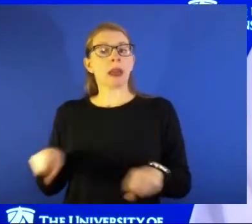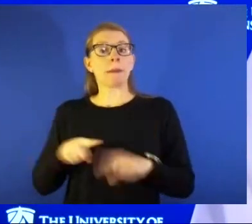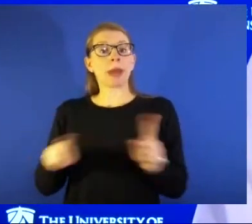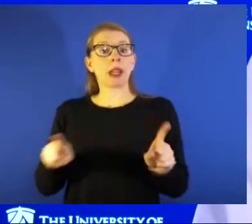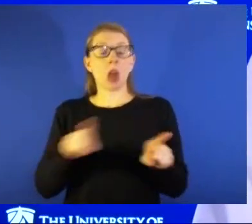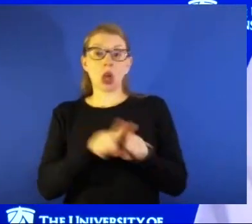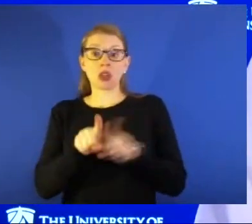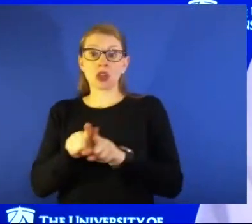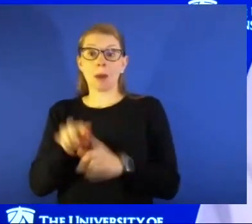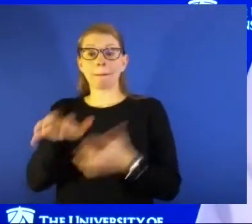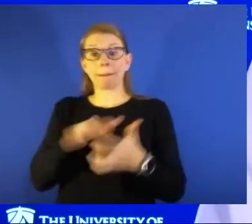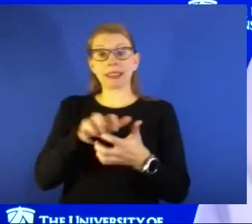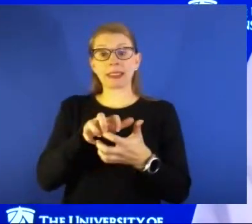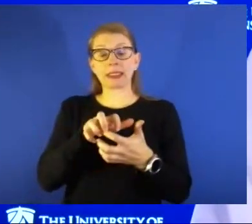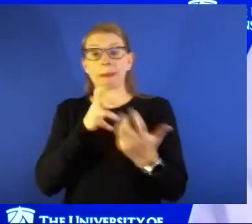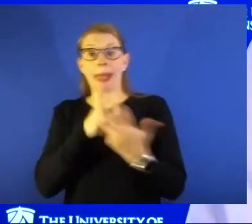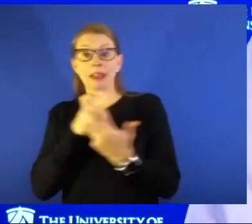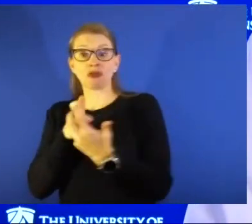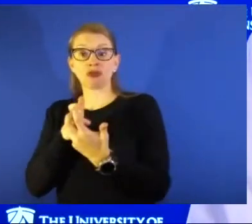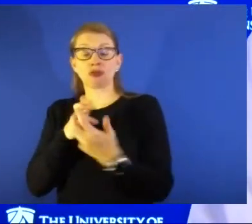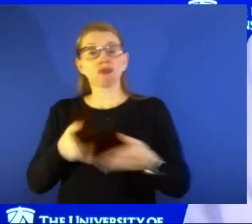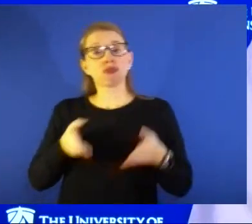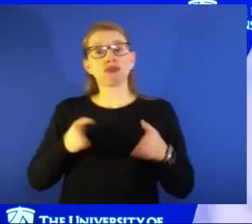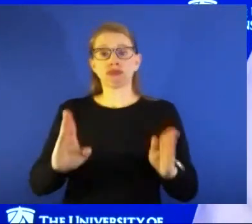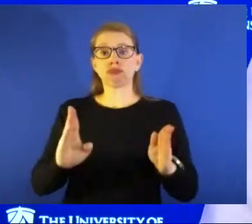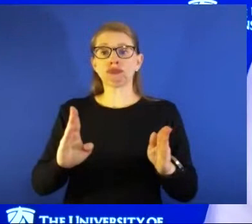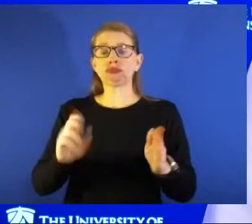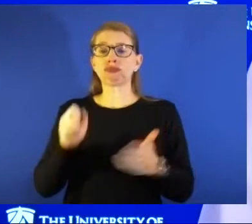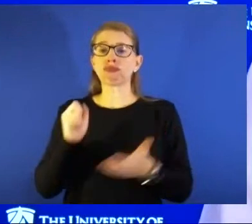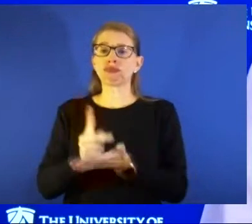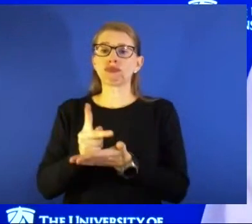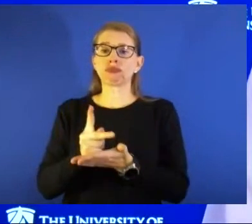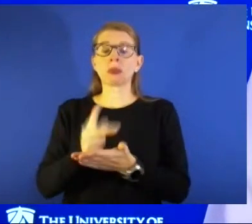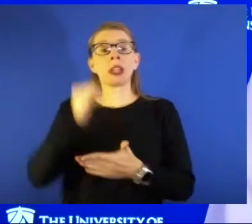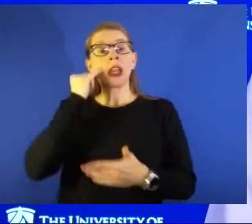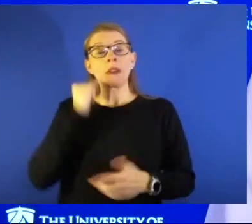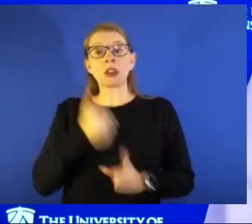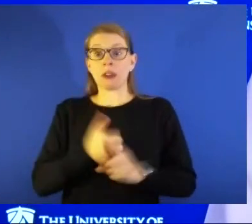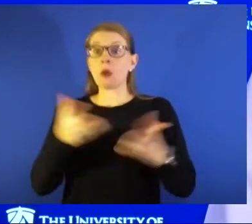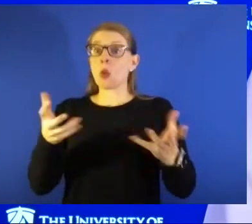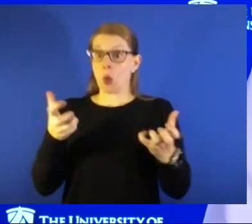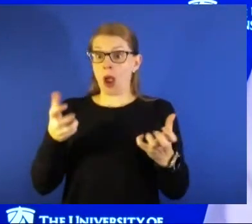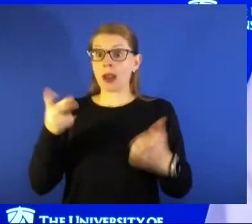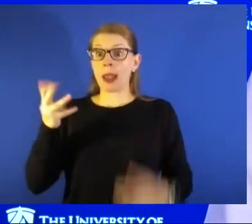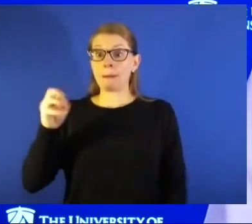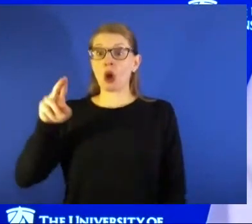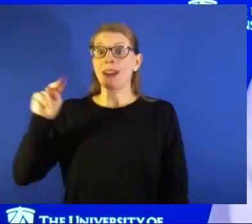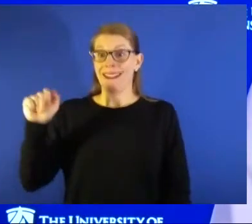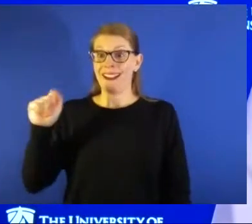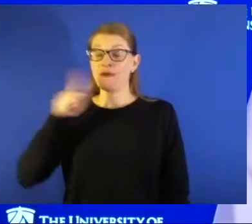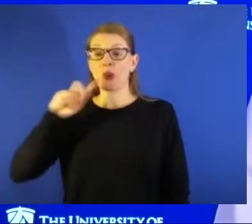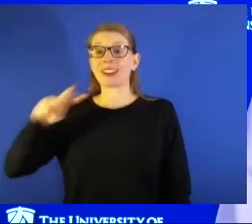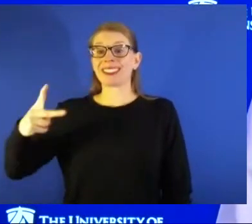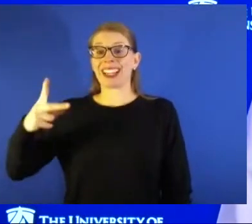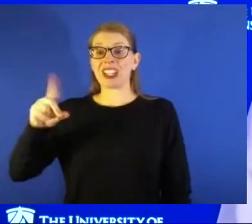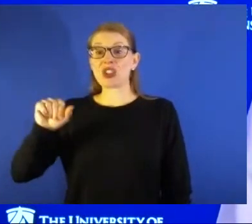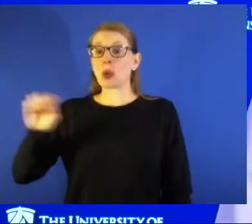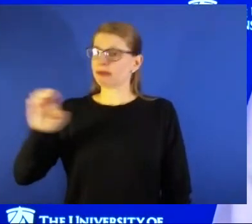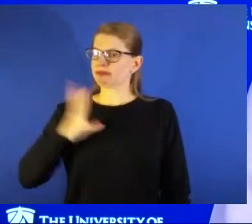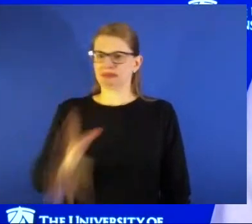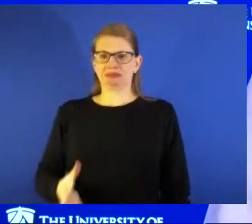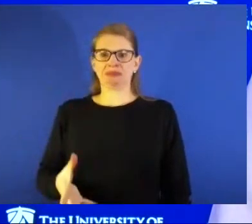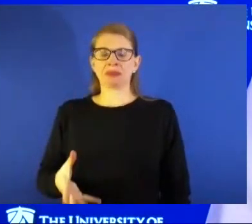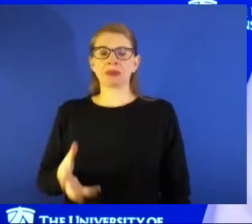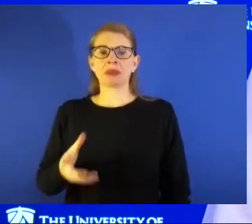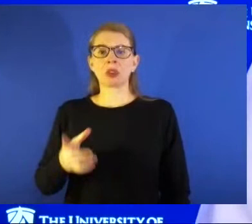and matching is allowable. And so if you think you want to get that mRNA vaccine, that second dose for your